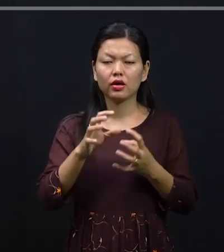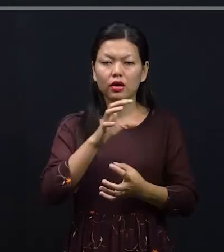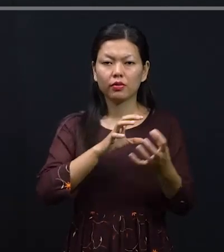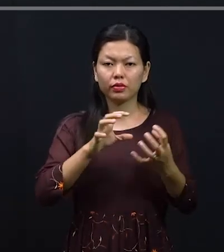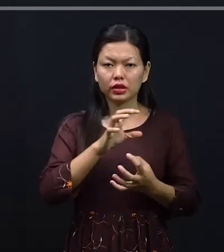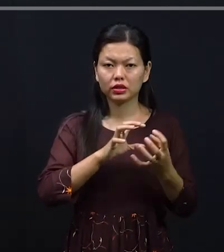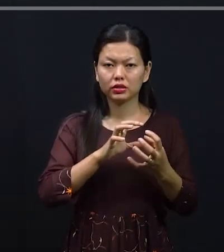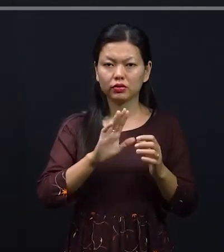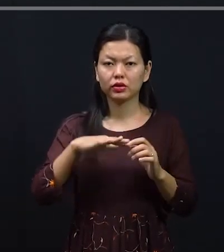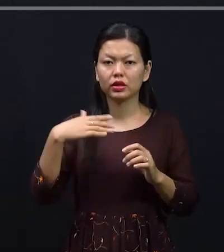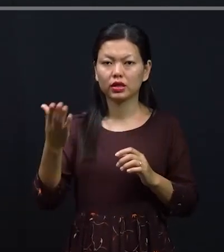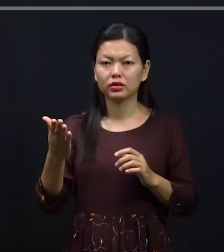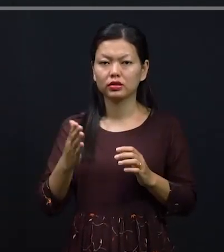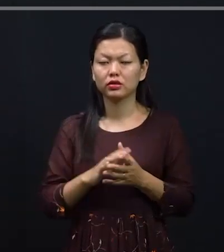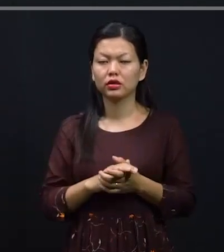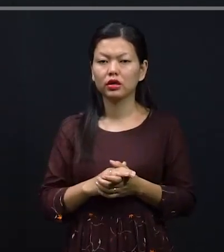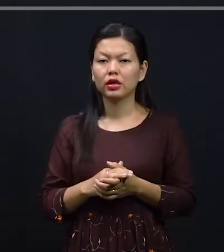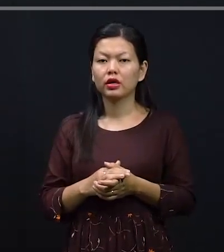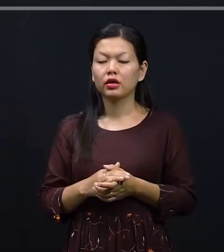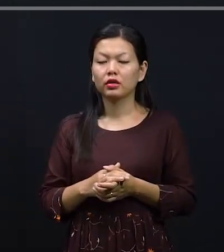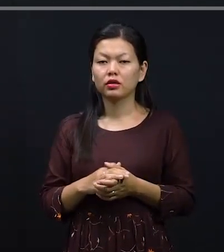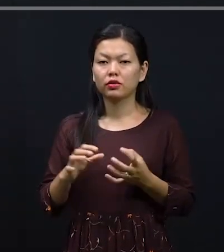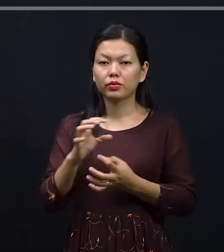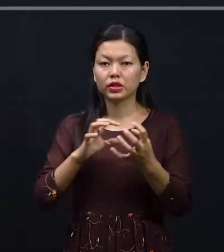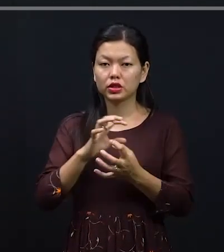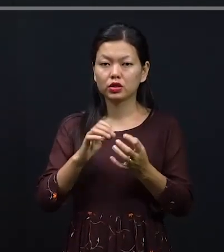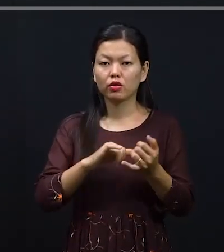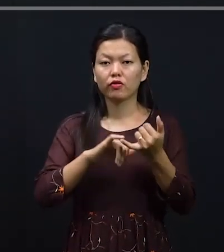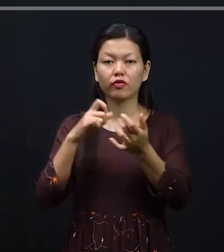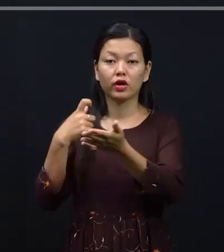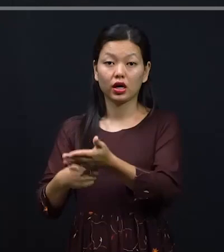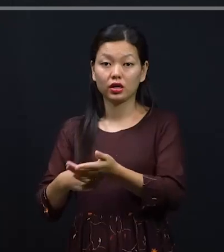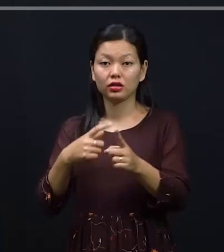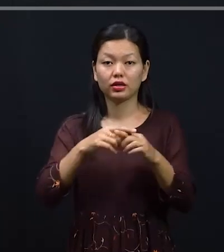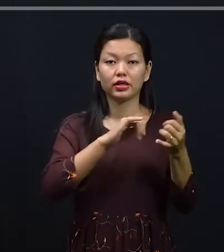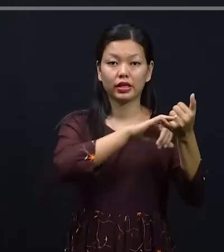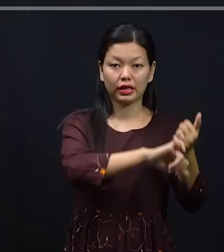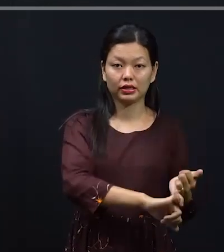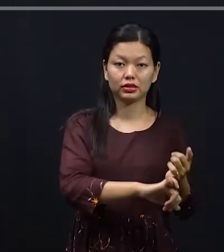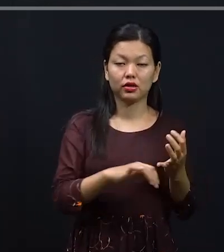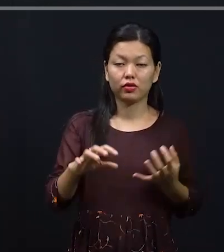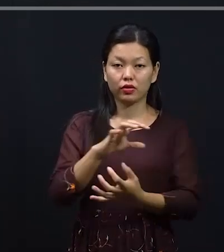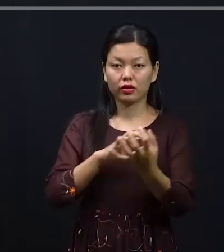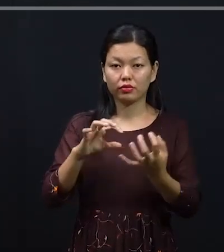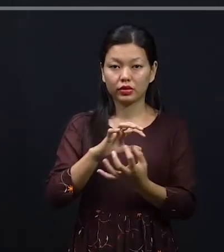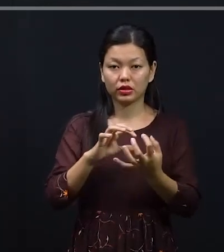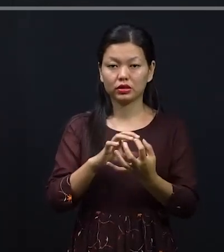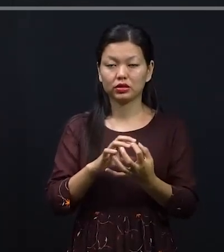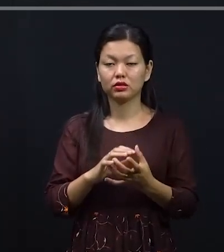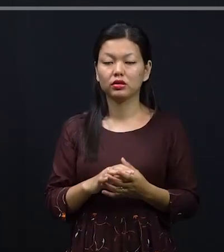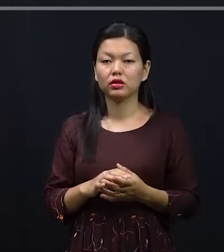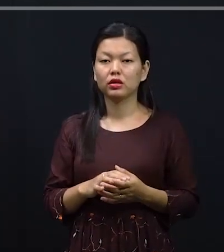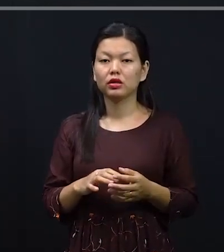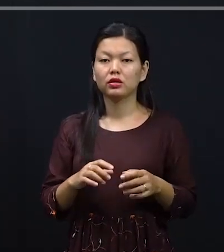R and S cells were, a mixture of R and S strains were, both the two types of strains were obtained.